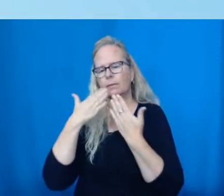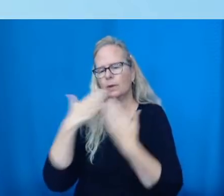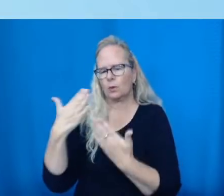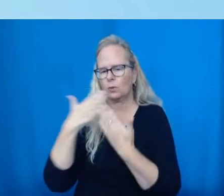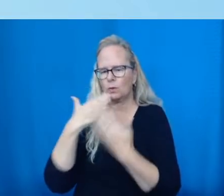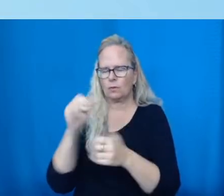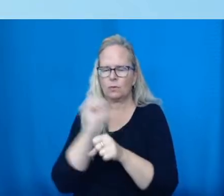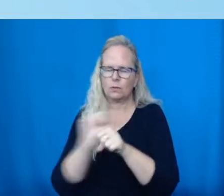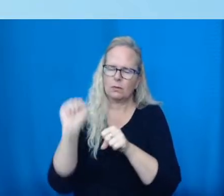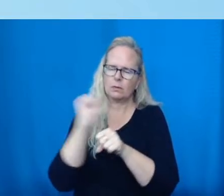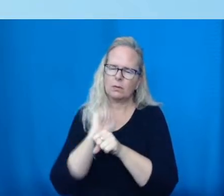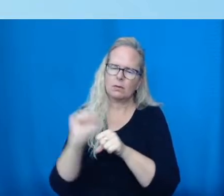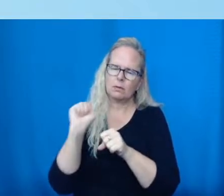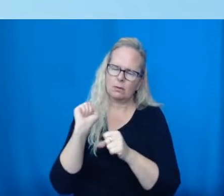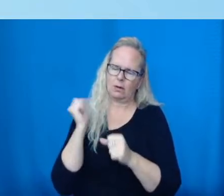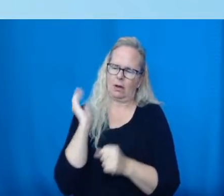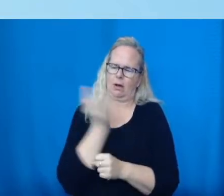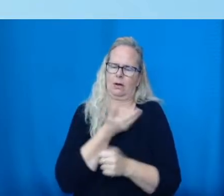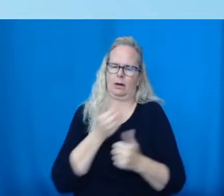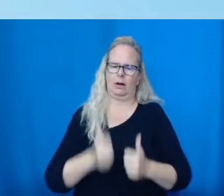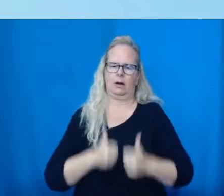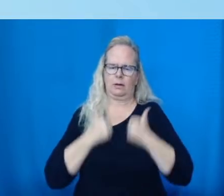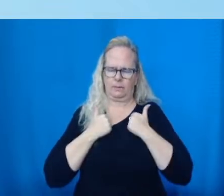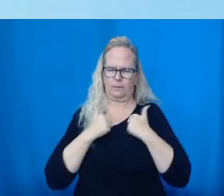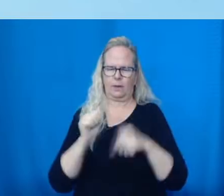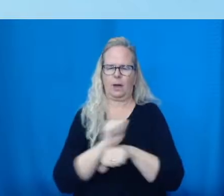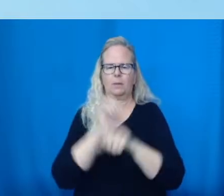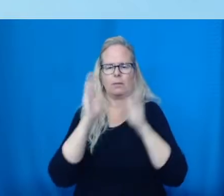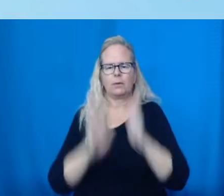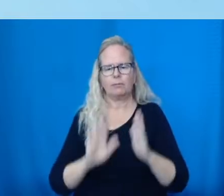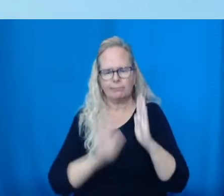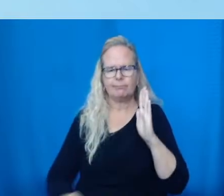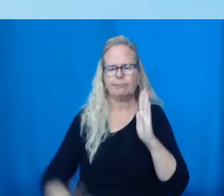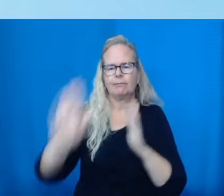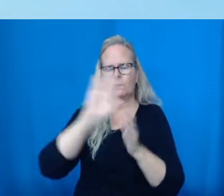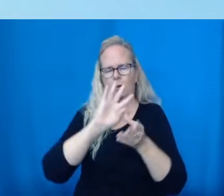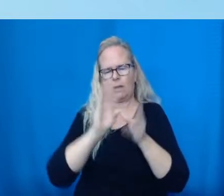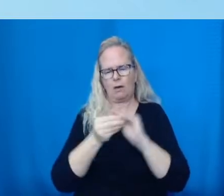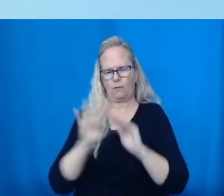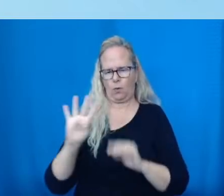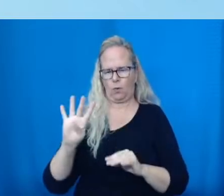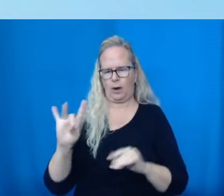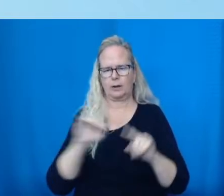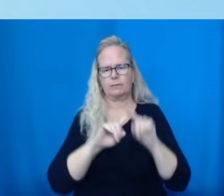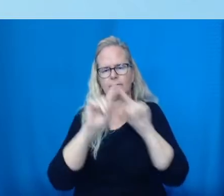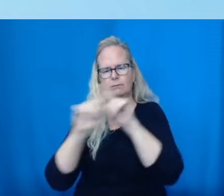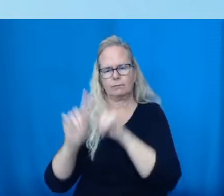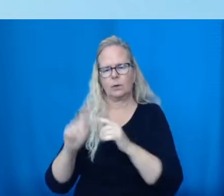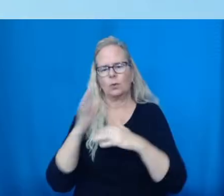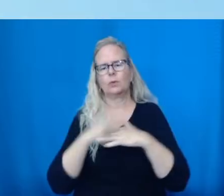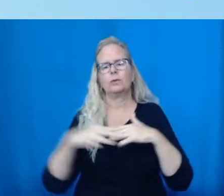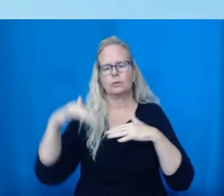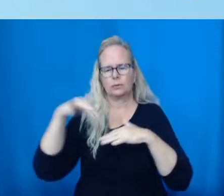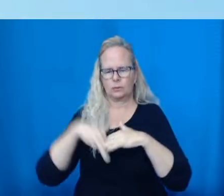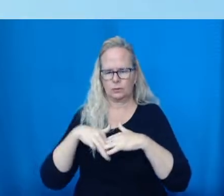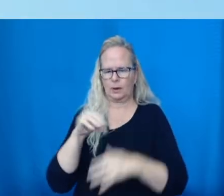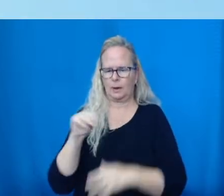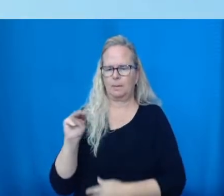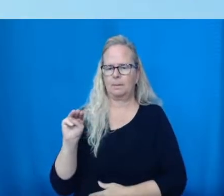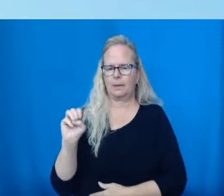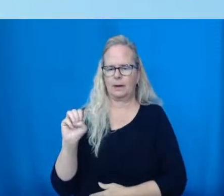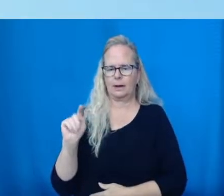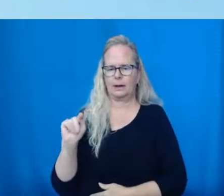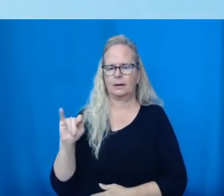the unceded homeland of the Métis Nation. Today's conversation is being shared in ASL. To ensure access to completely